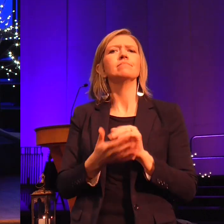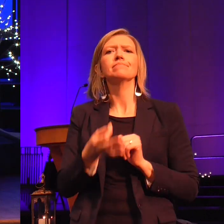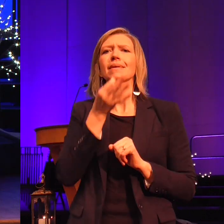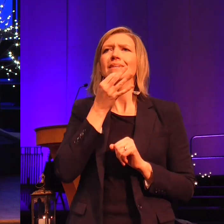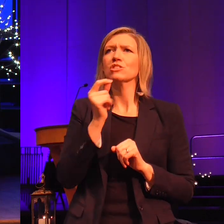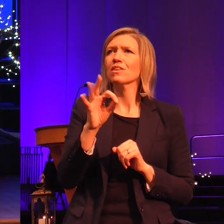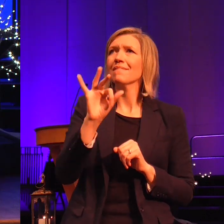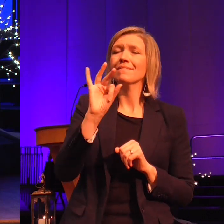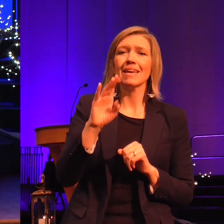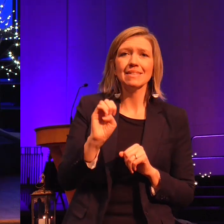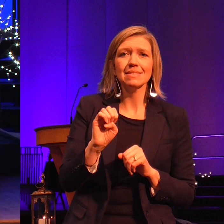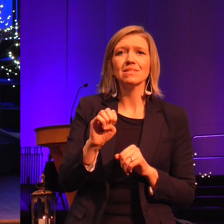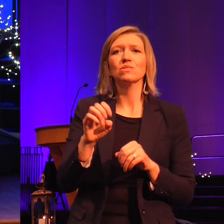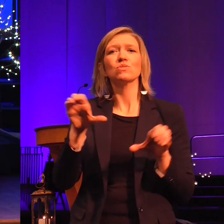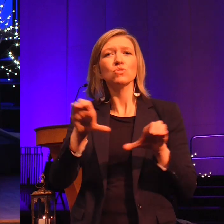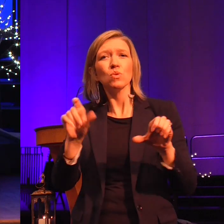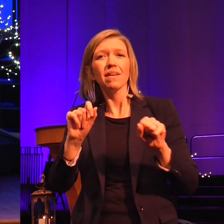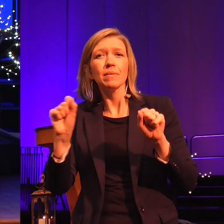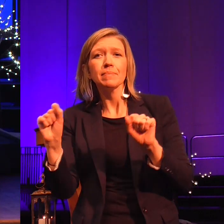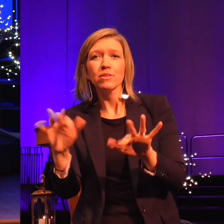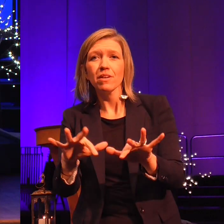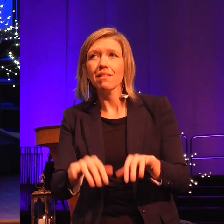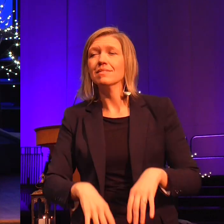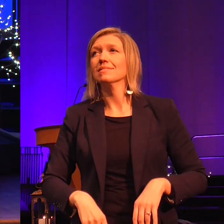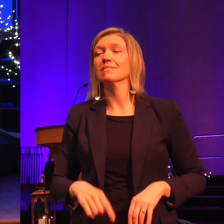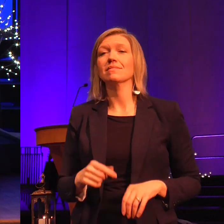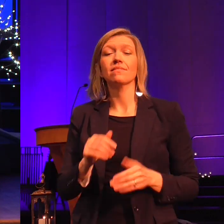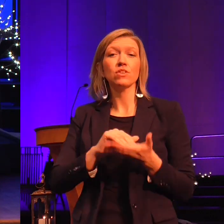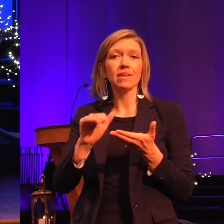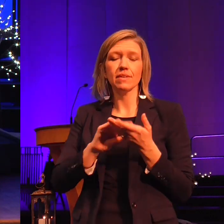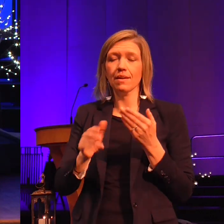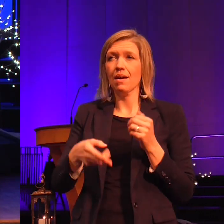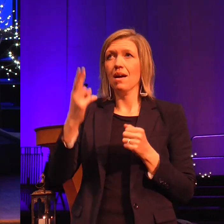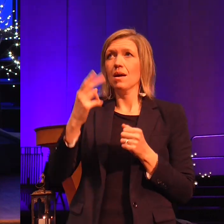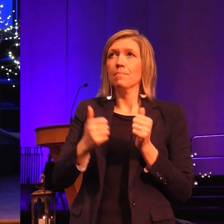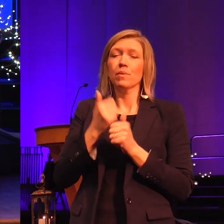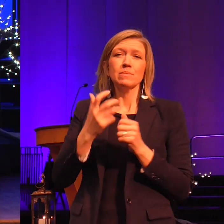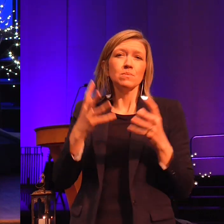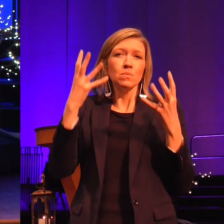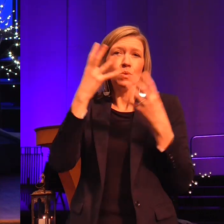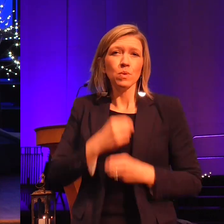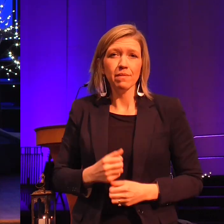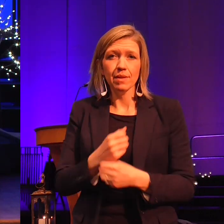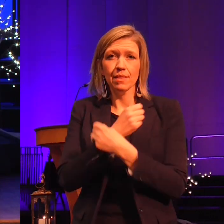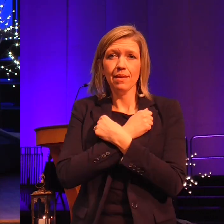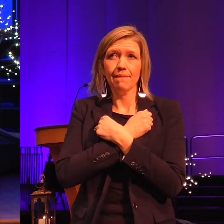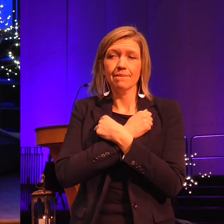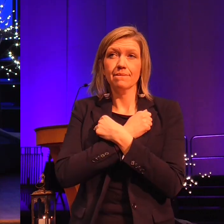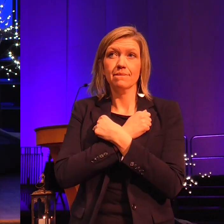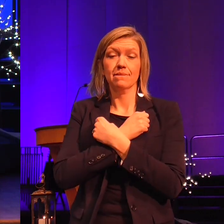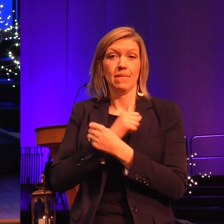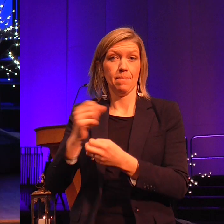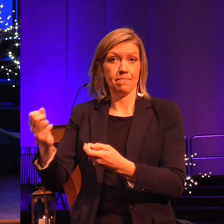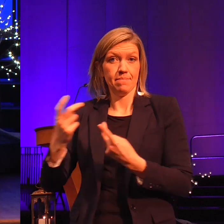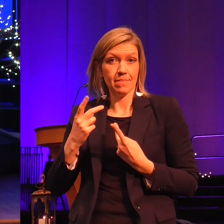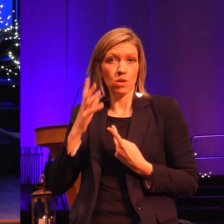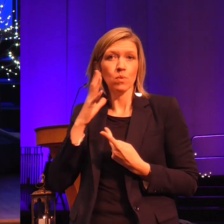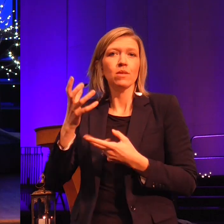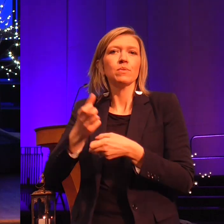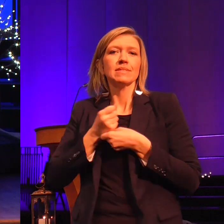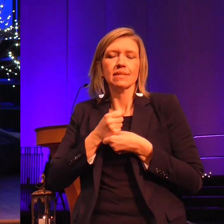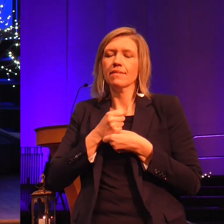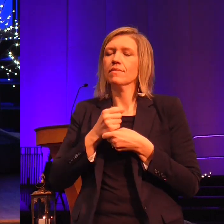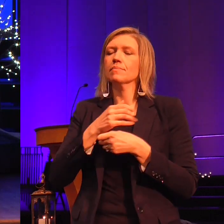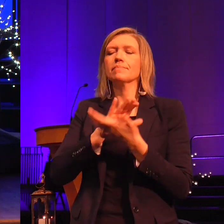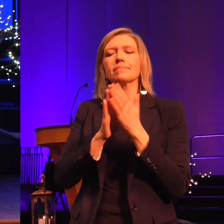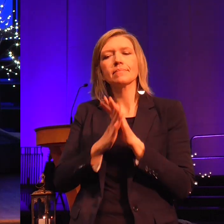of miracles. To forgive is the highest, most beautiful form of love. In return, you will receive untold peace and